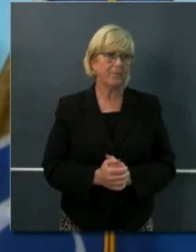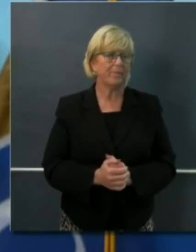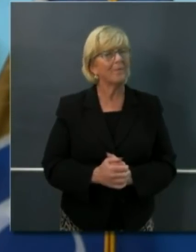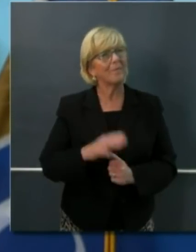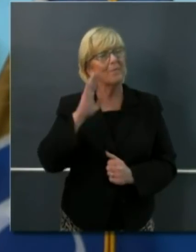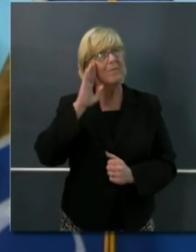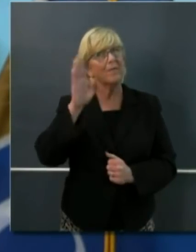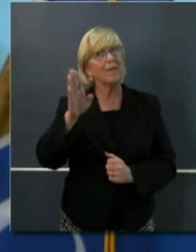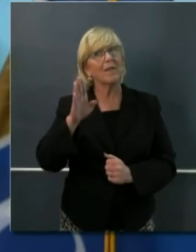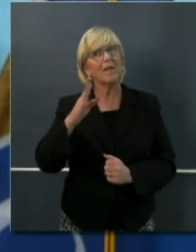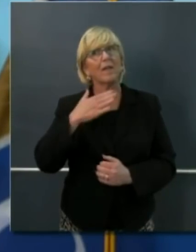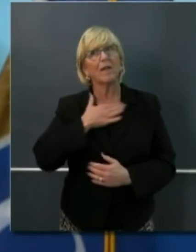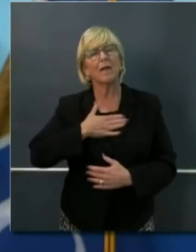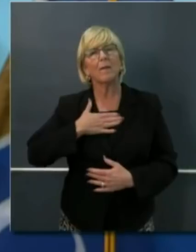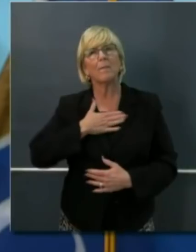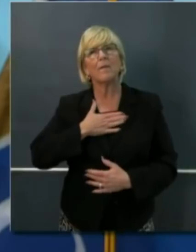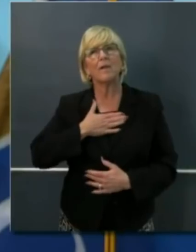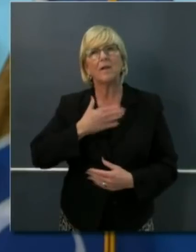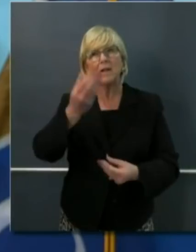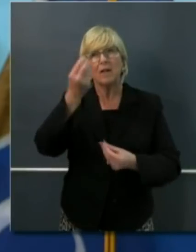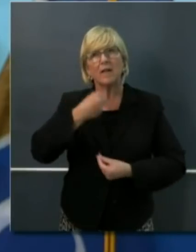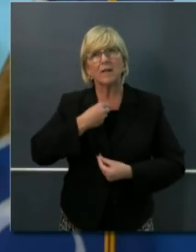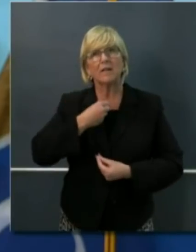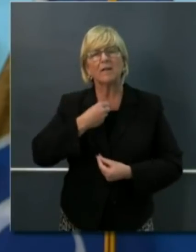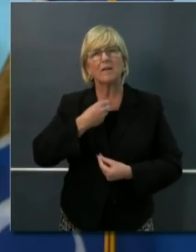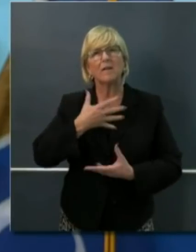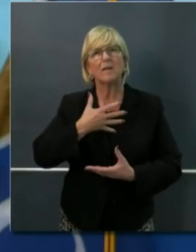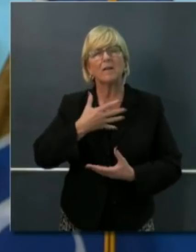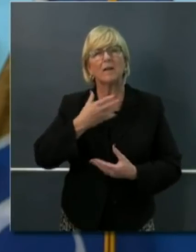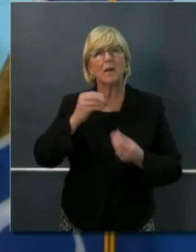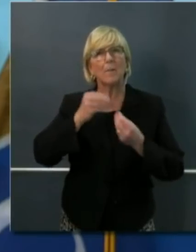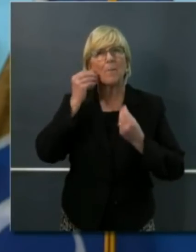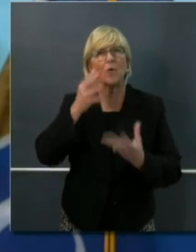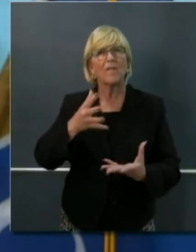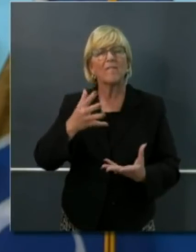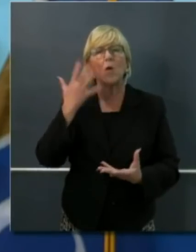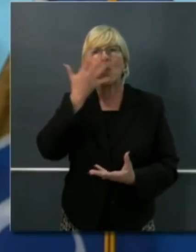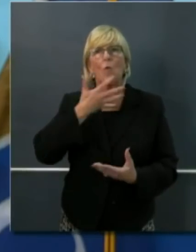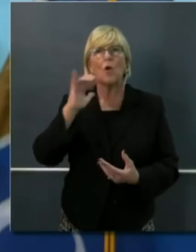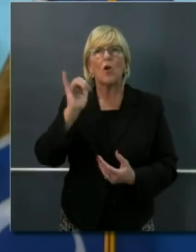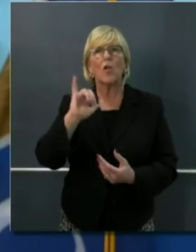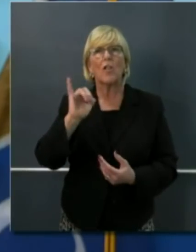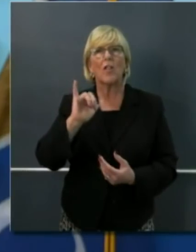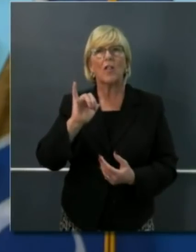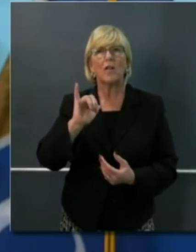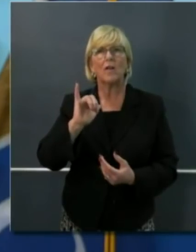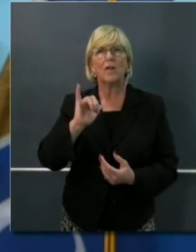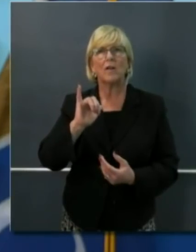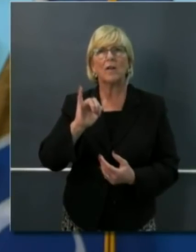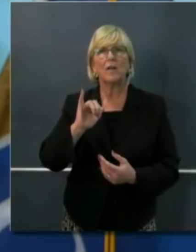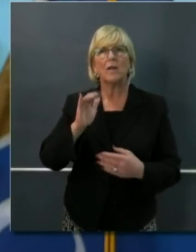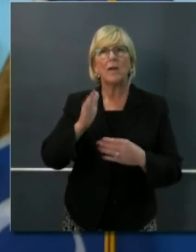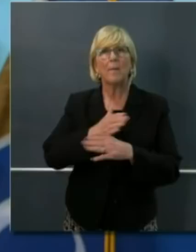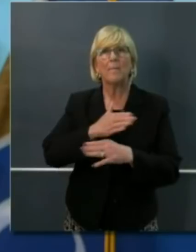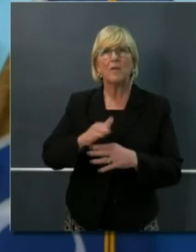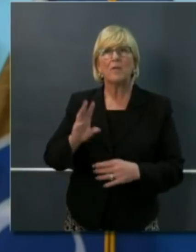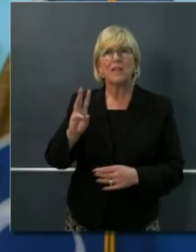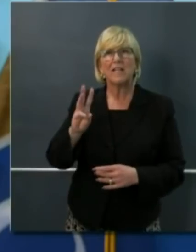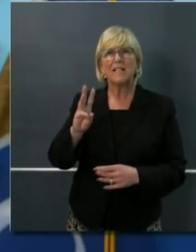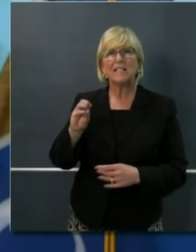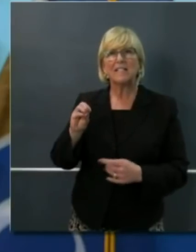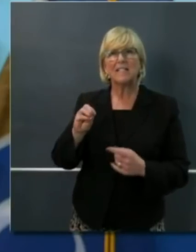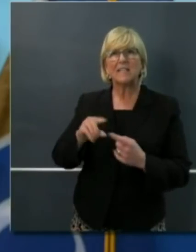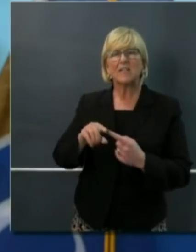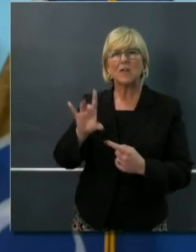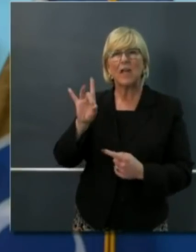Hi. Can you paint a more detailed picture for us of what it would actually look like to test between 60 and 80,000 Californians